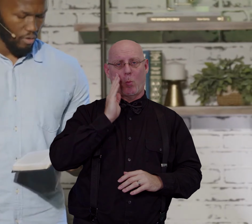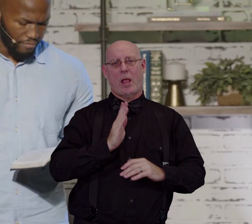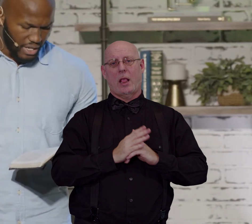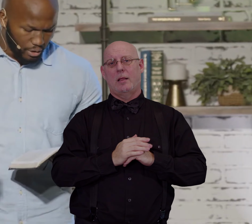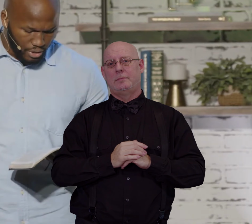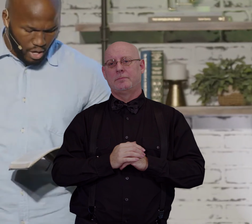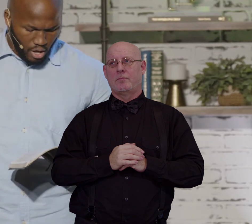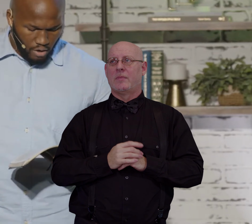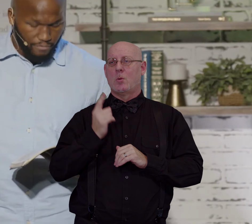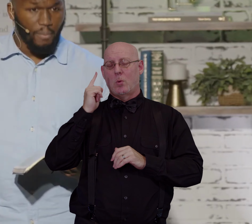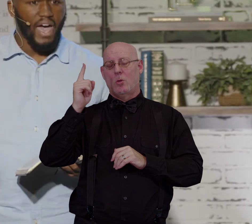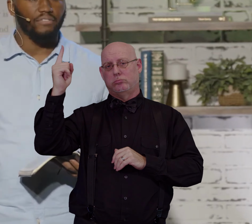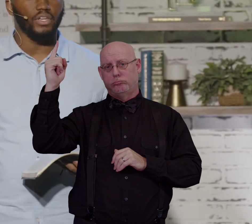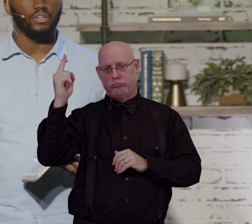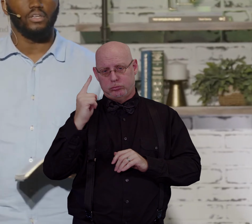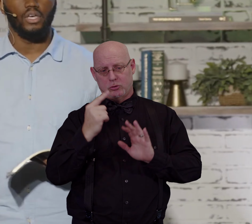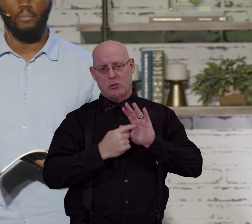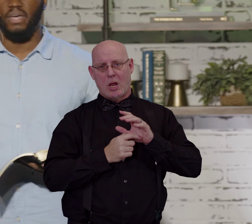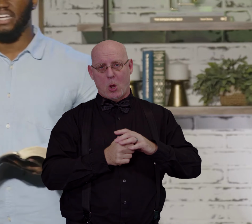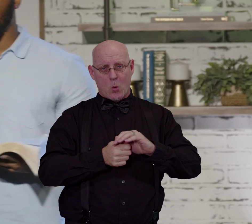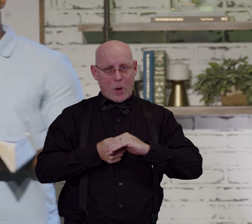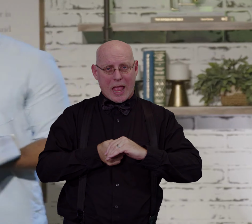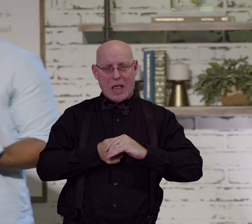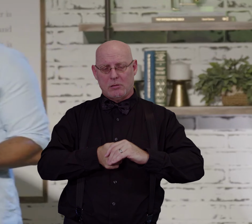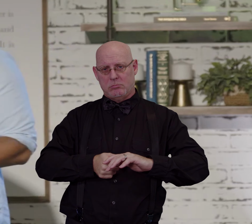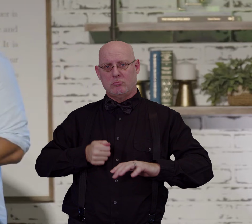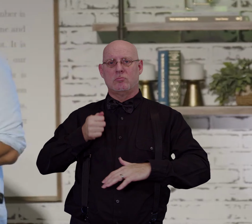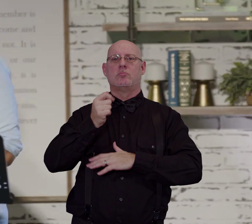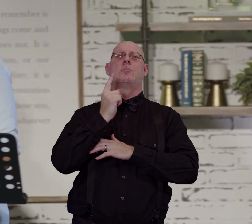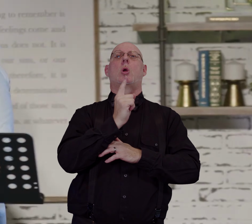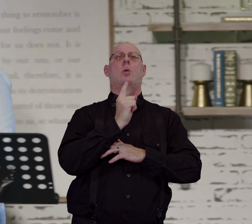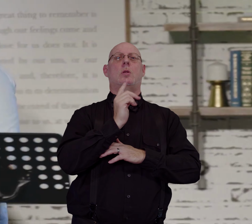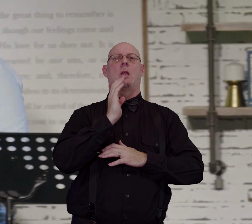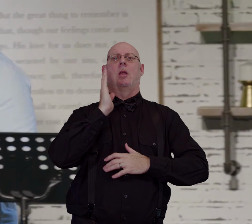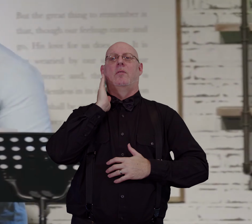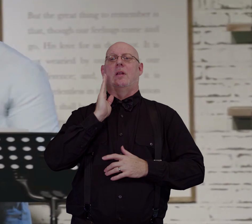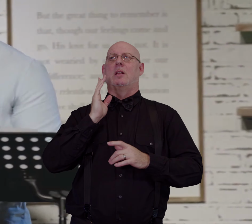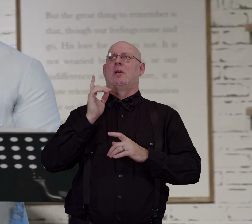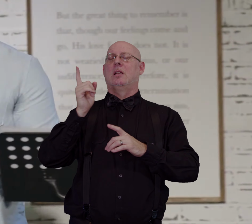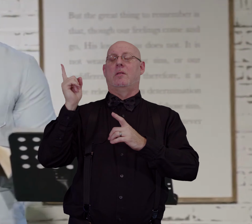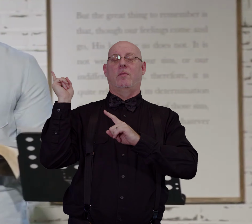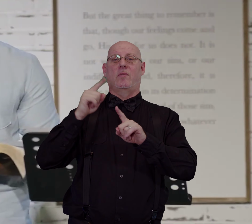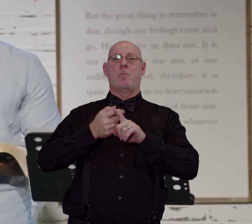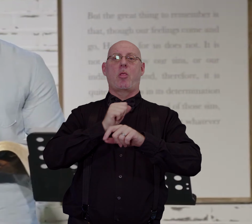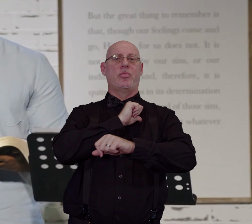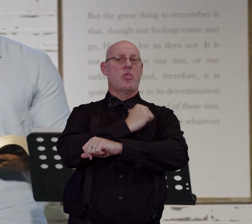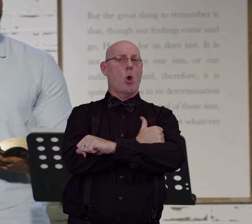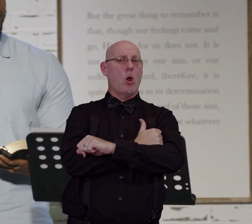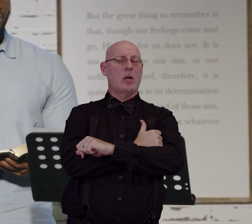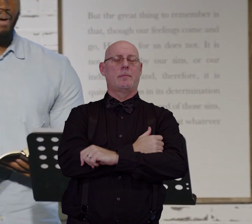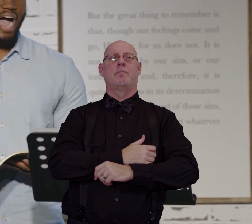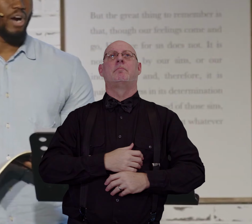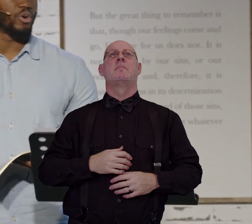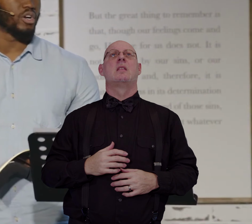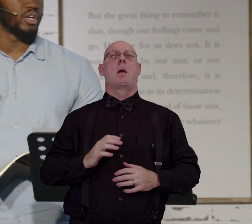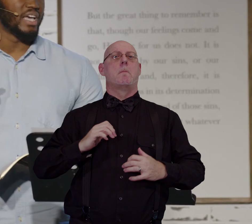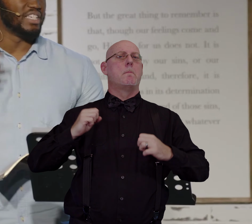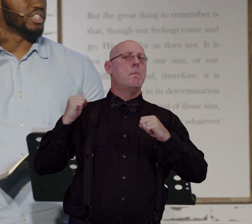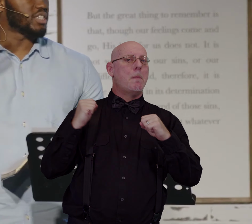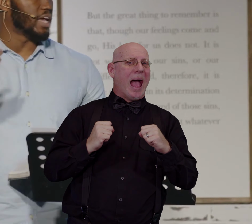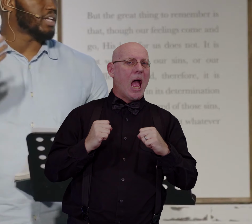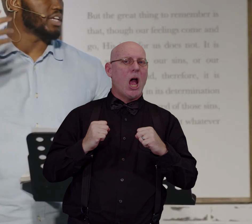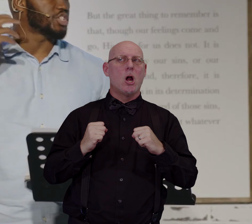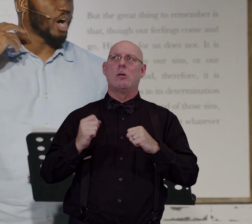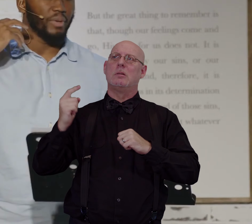will be revealed from heaven. Meaning that he is coming from a place of authority, a place of power.